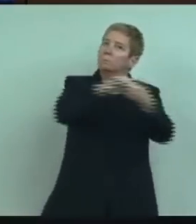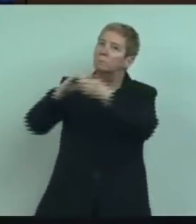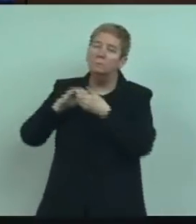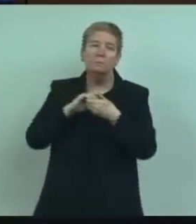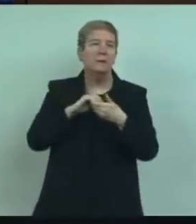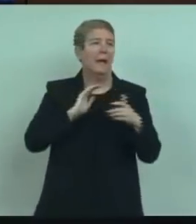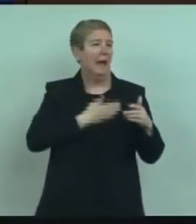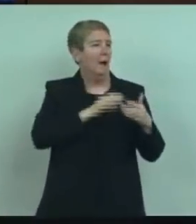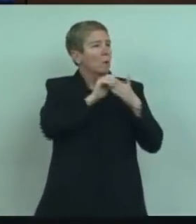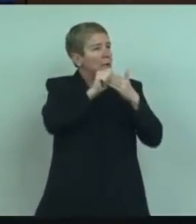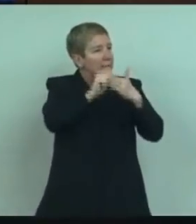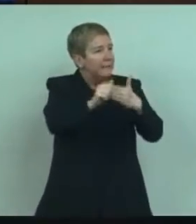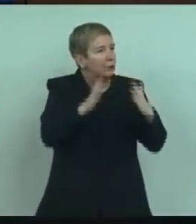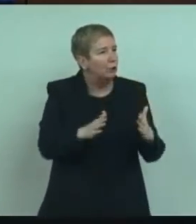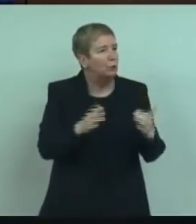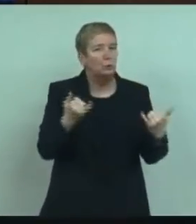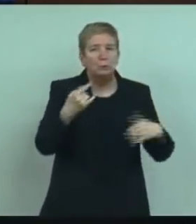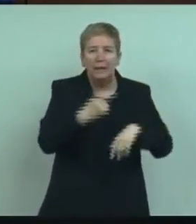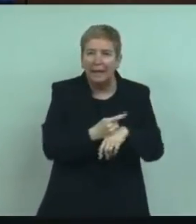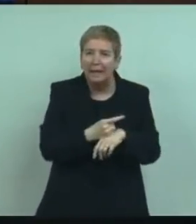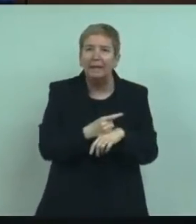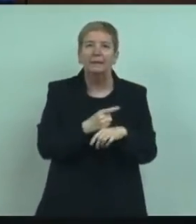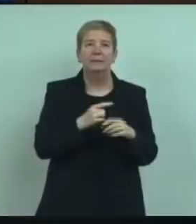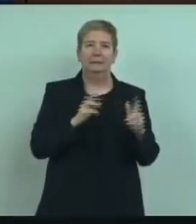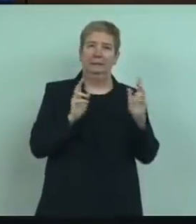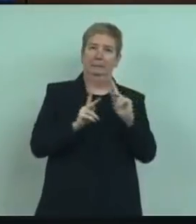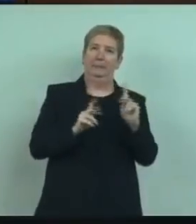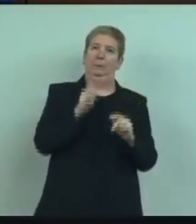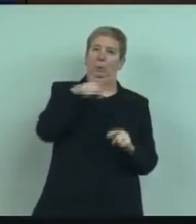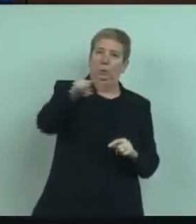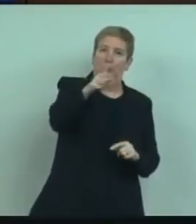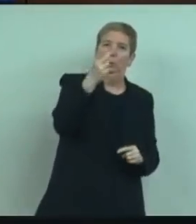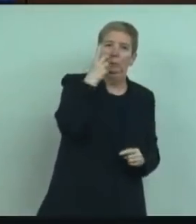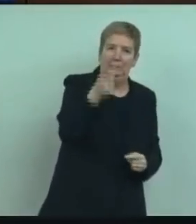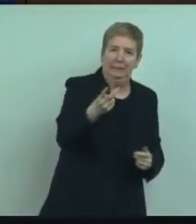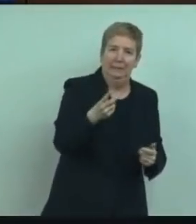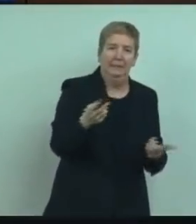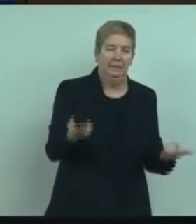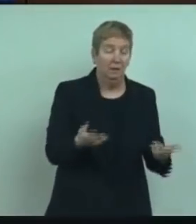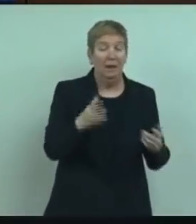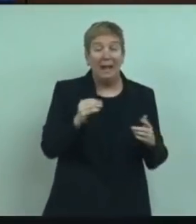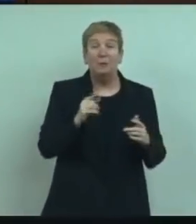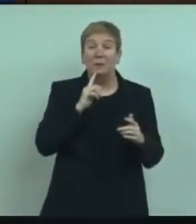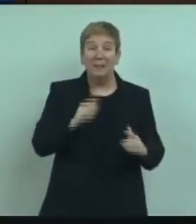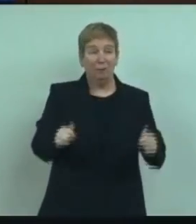today in front of New Mexicans, and that it's been every